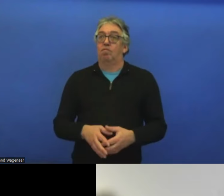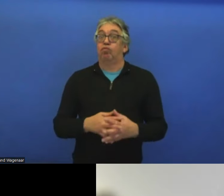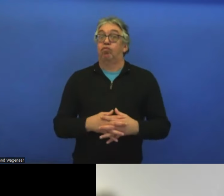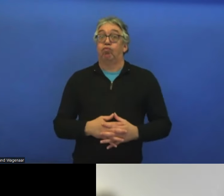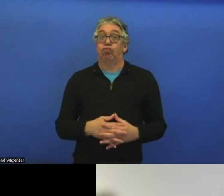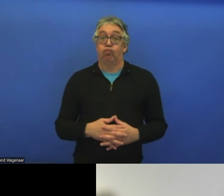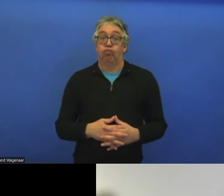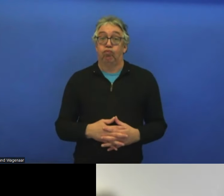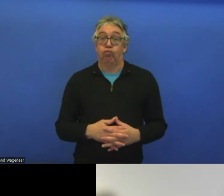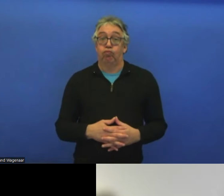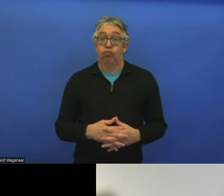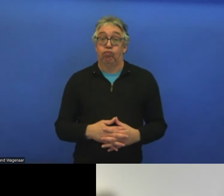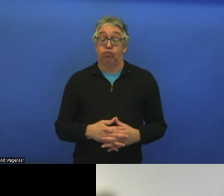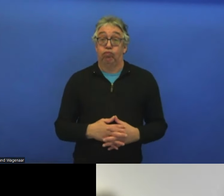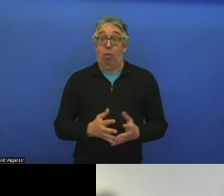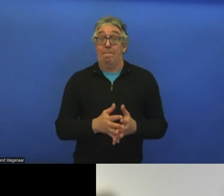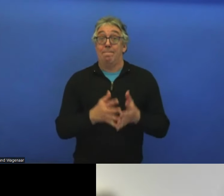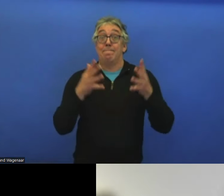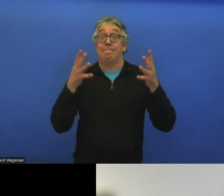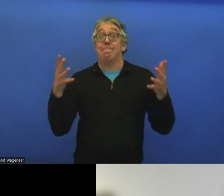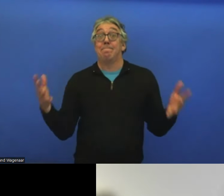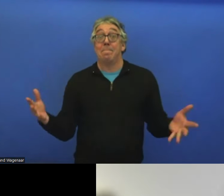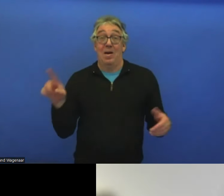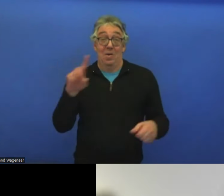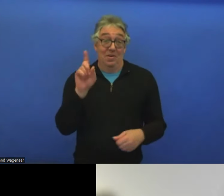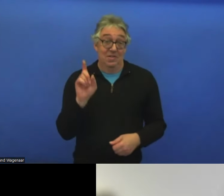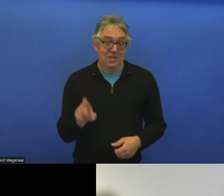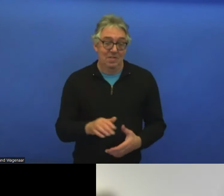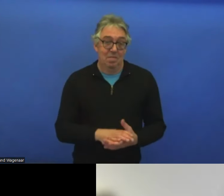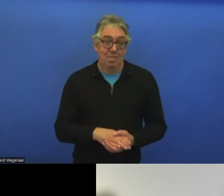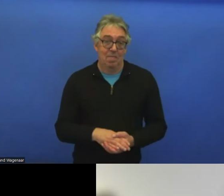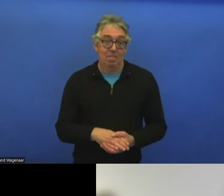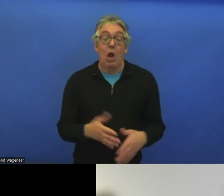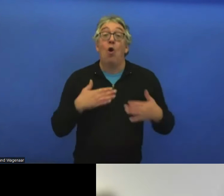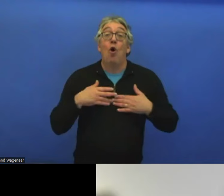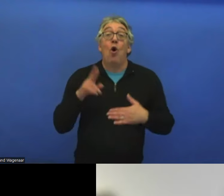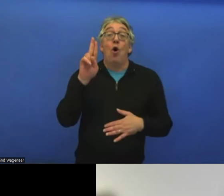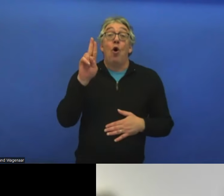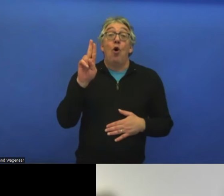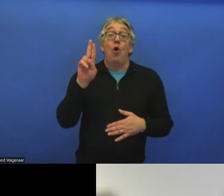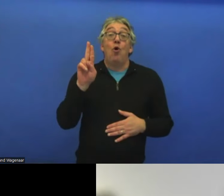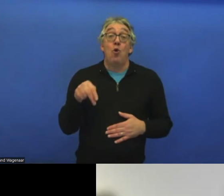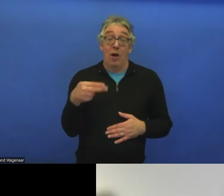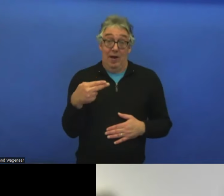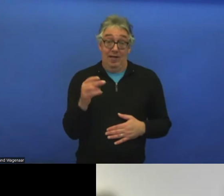a broad question. UNHCR doesn't